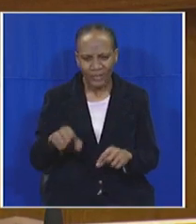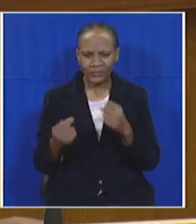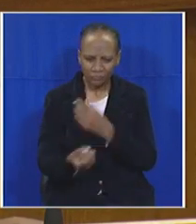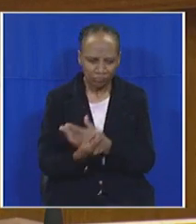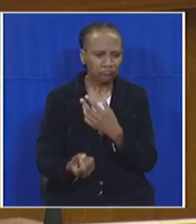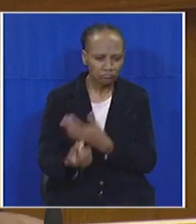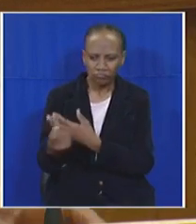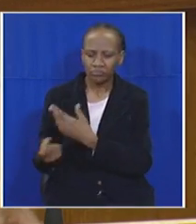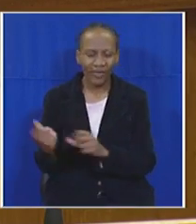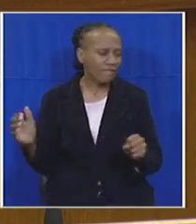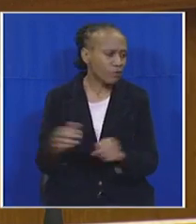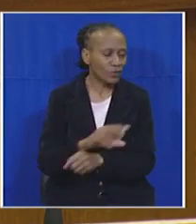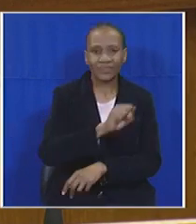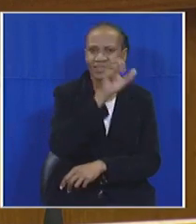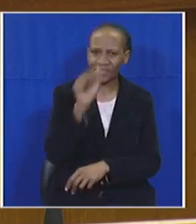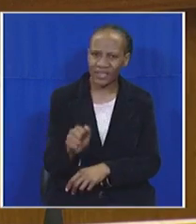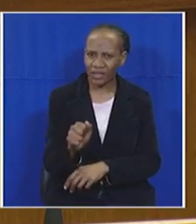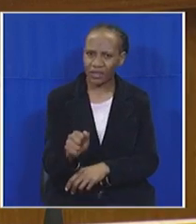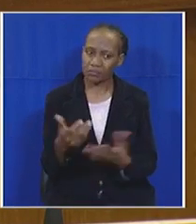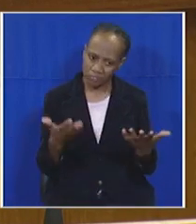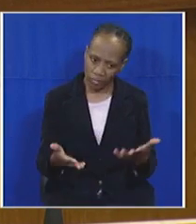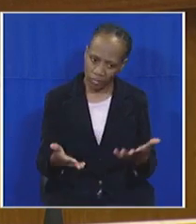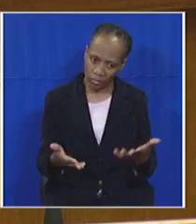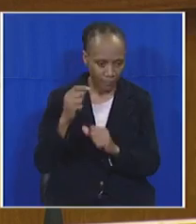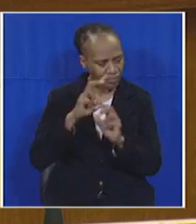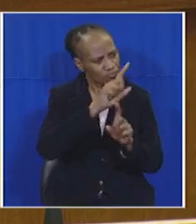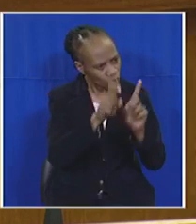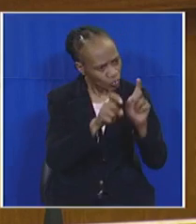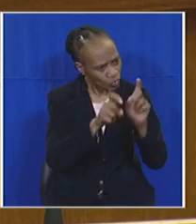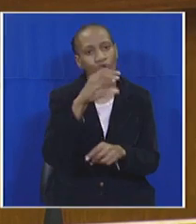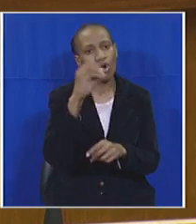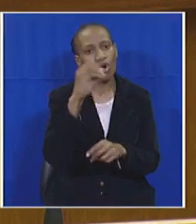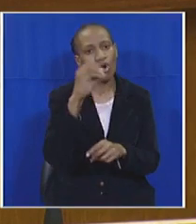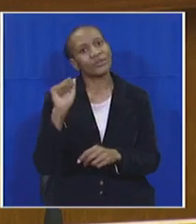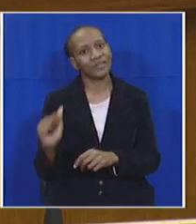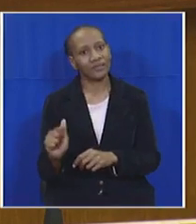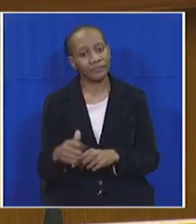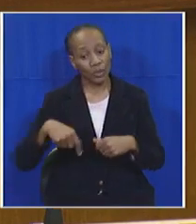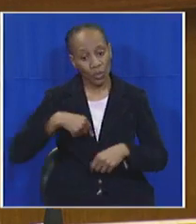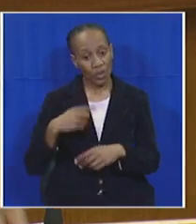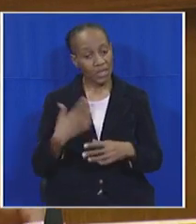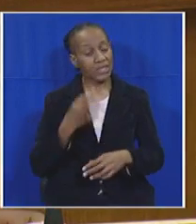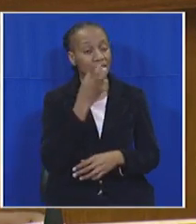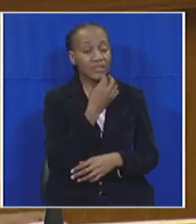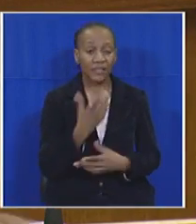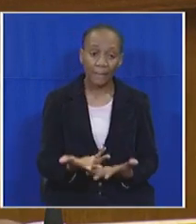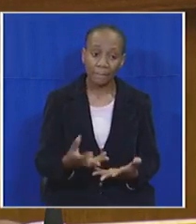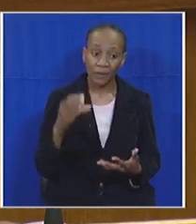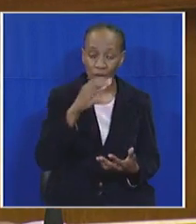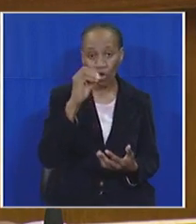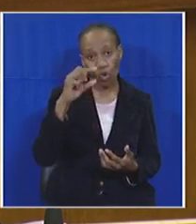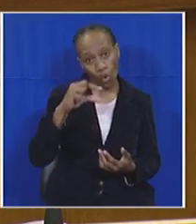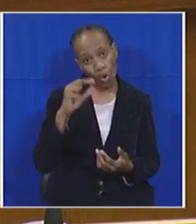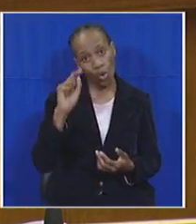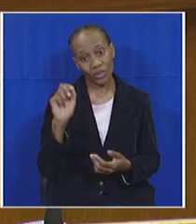daily all over the country, it is to COCTA that we should turn to answers. The National Freedom Party is of the opinion that COCTA